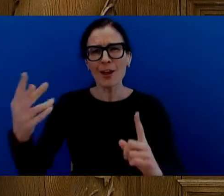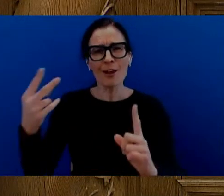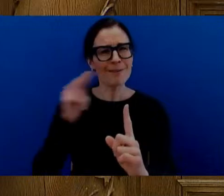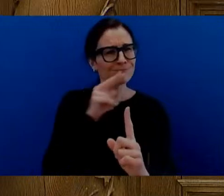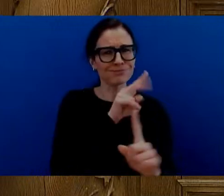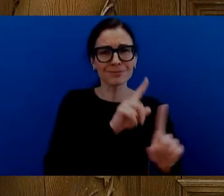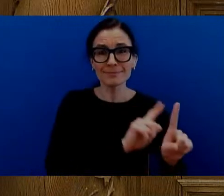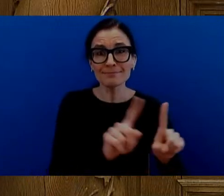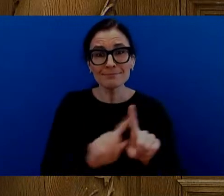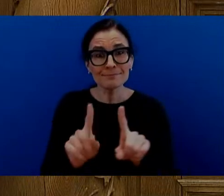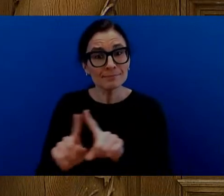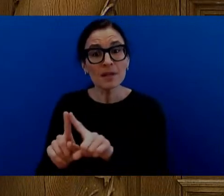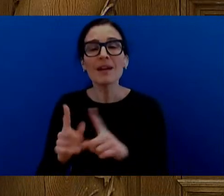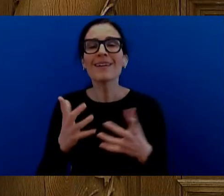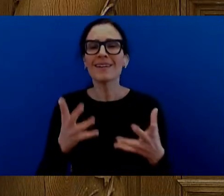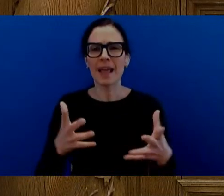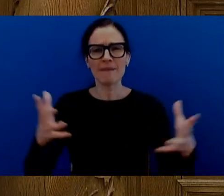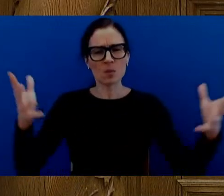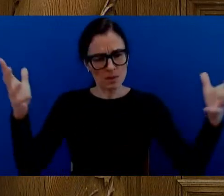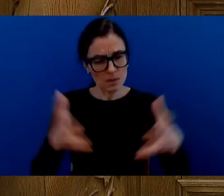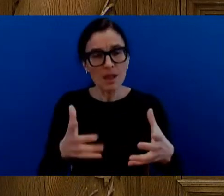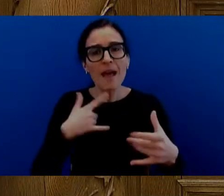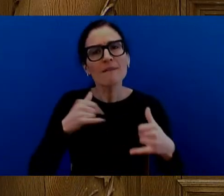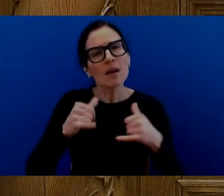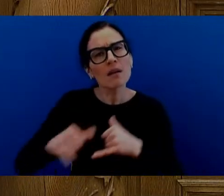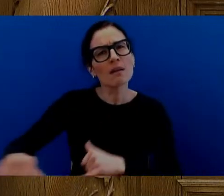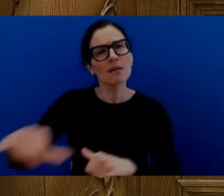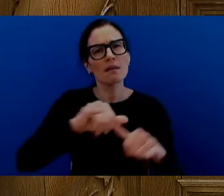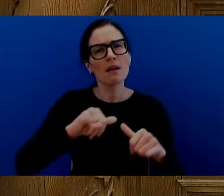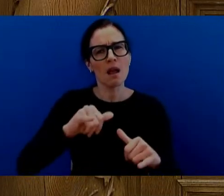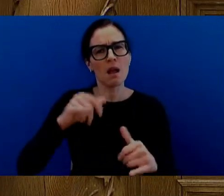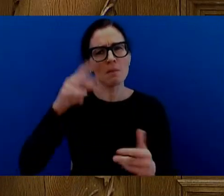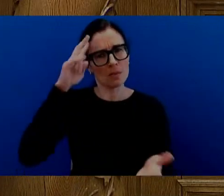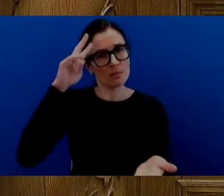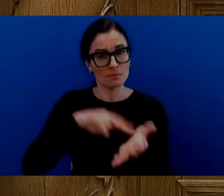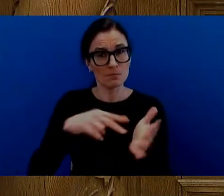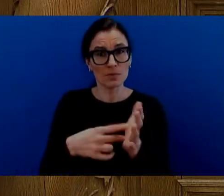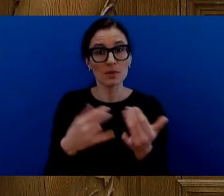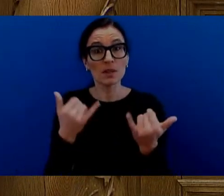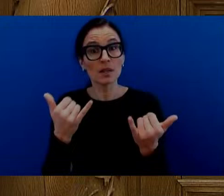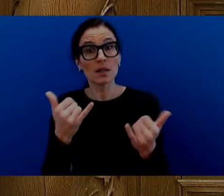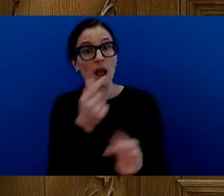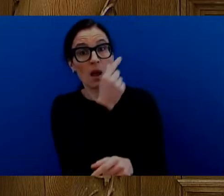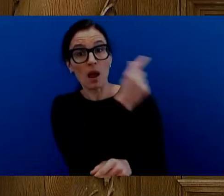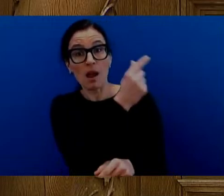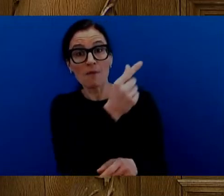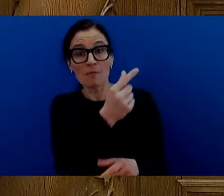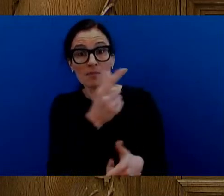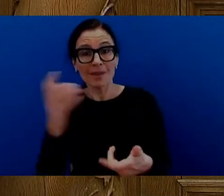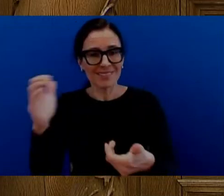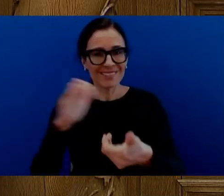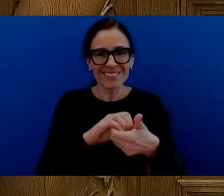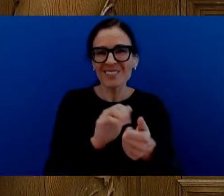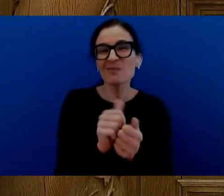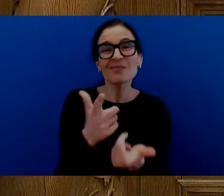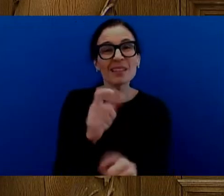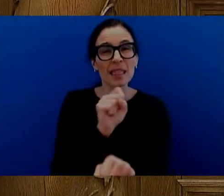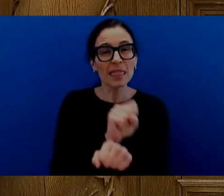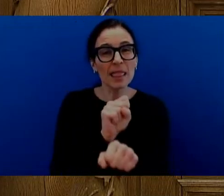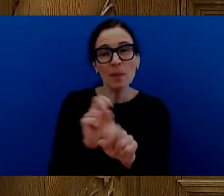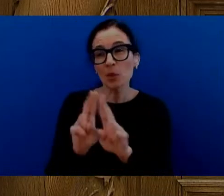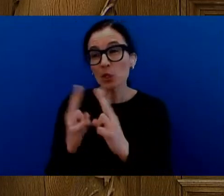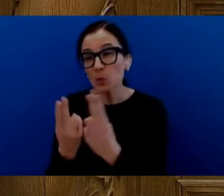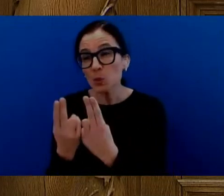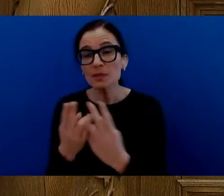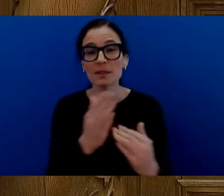unions, and First Nations are partnering with government. Today, we are executing a Made in BC plan to speed up